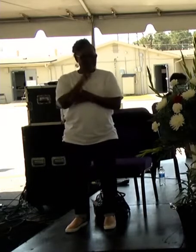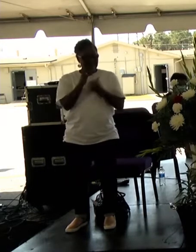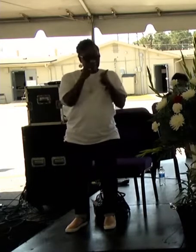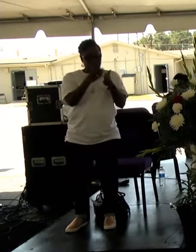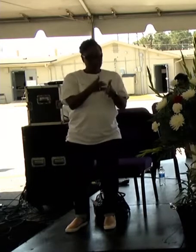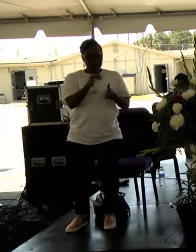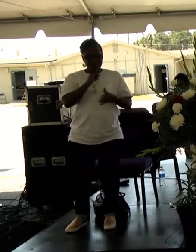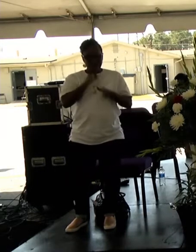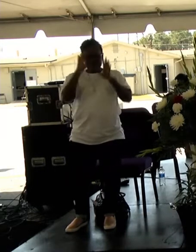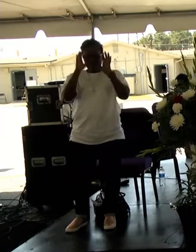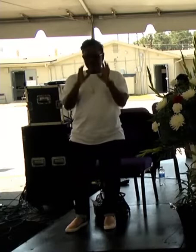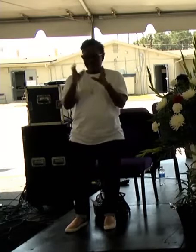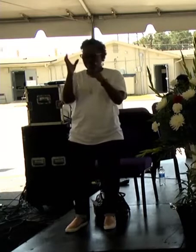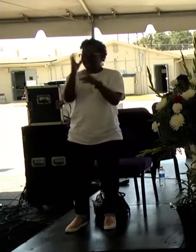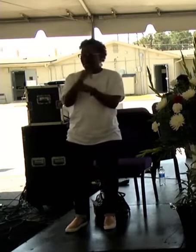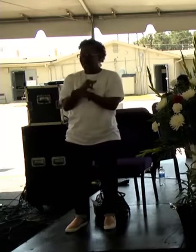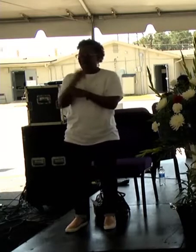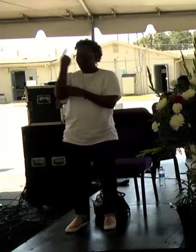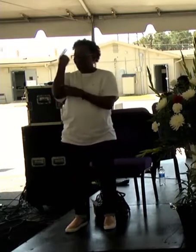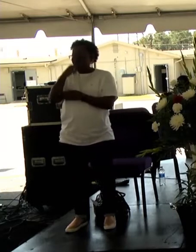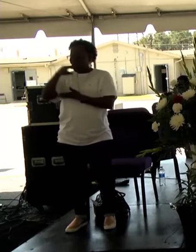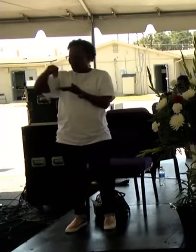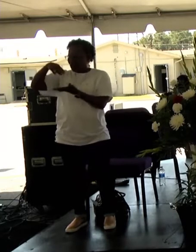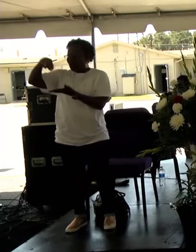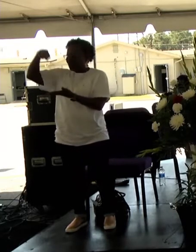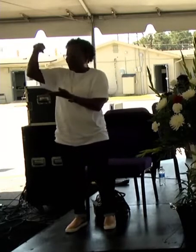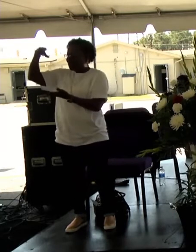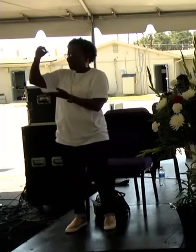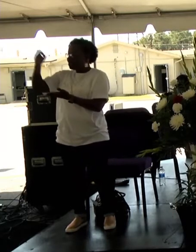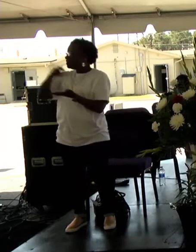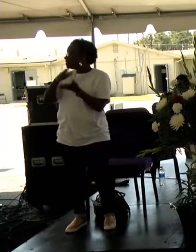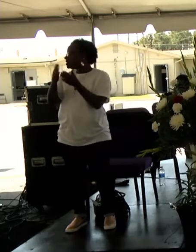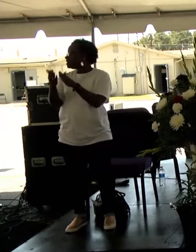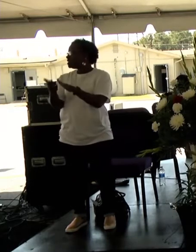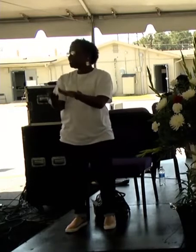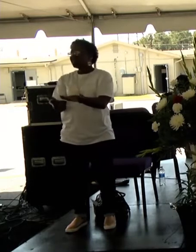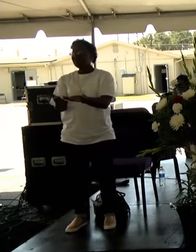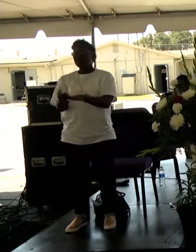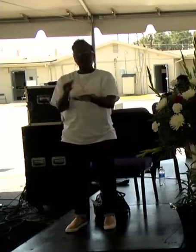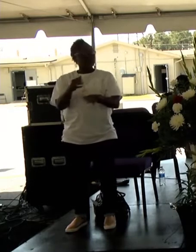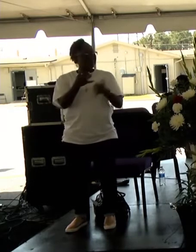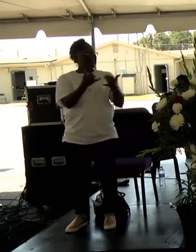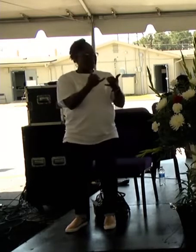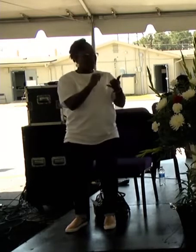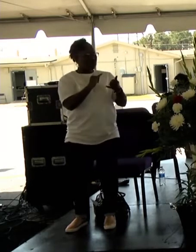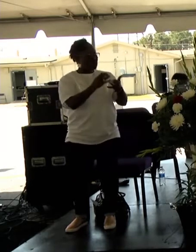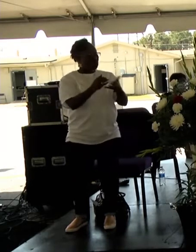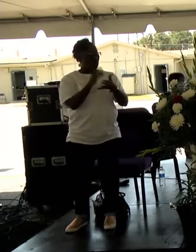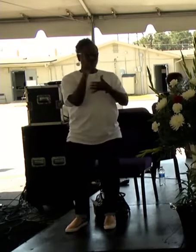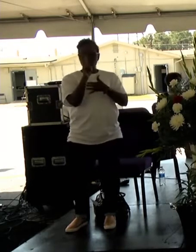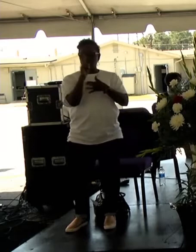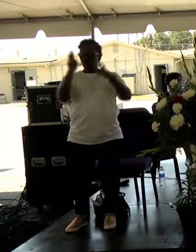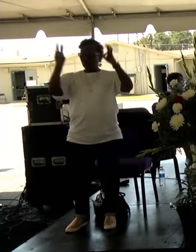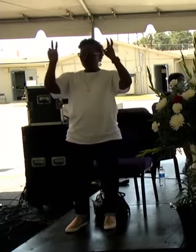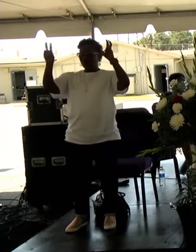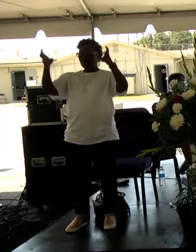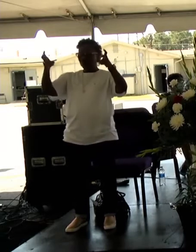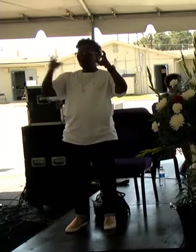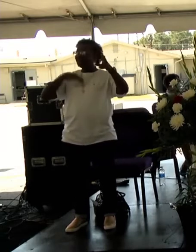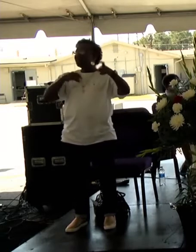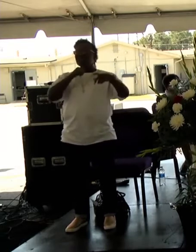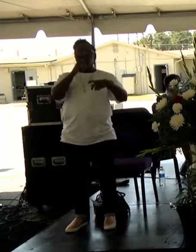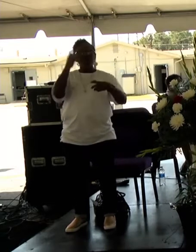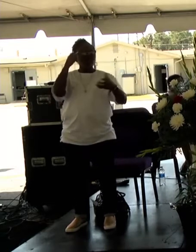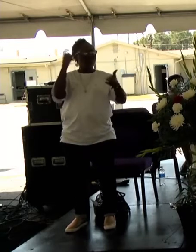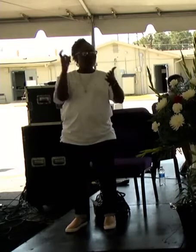means I might attain unto the resurrection of the dead. I want to lift for a subject today. I